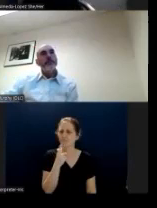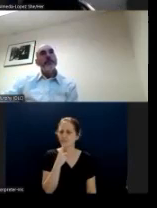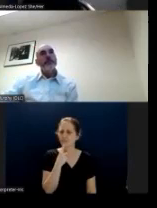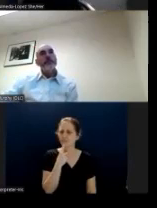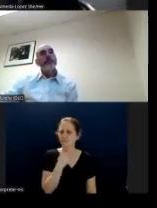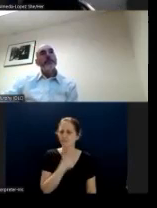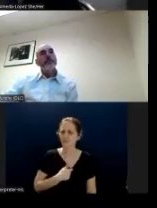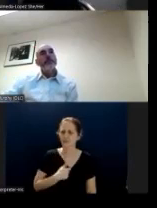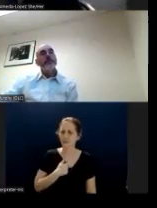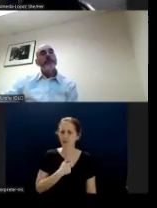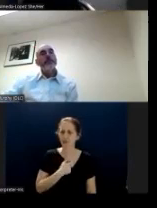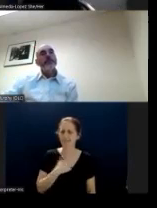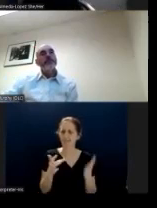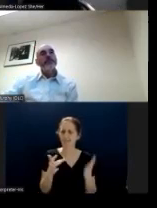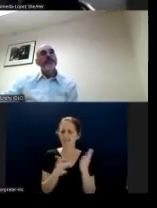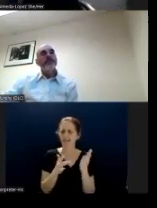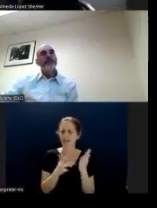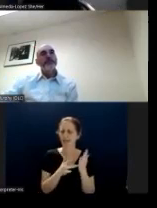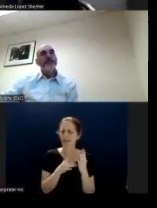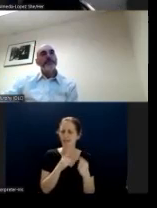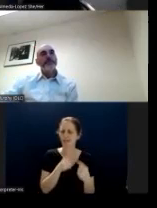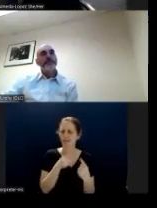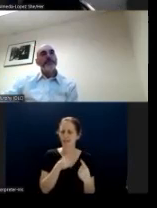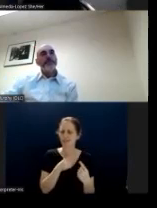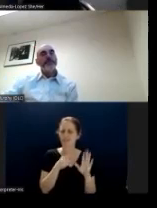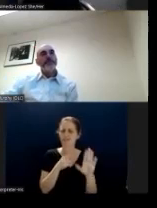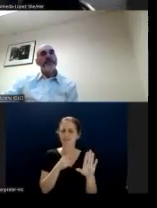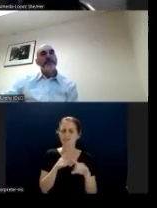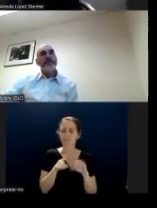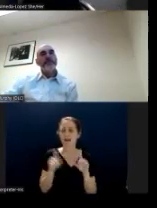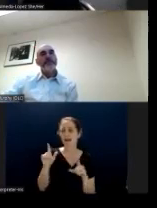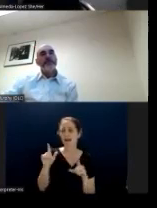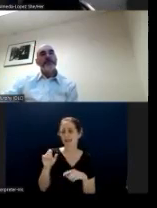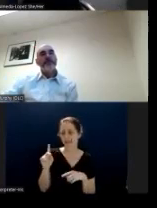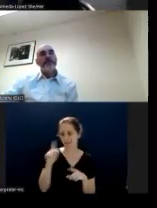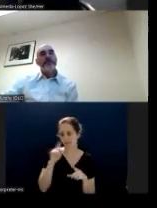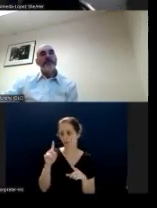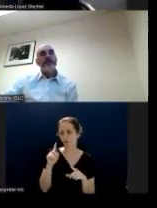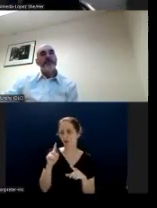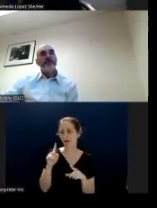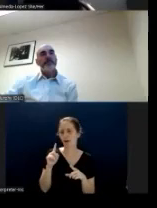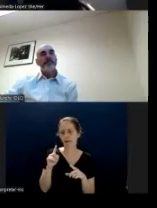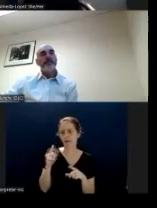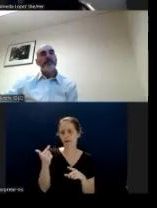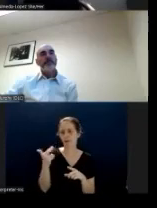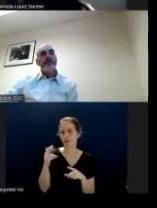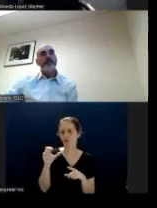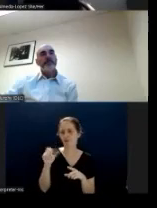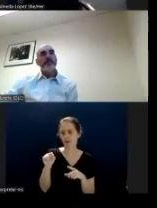Sorry, that technical difficulty there, but the link for the grassroots survey is